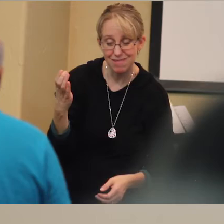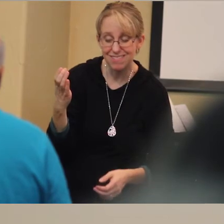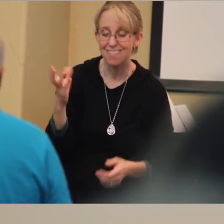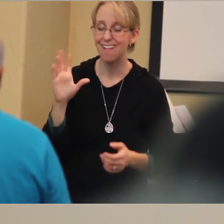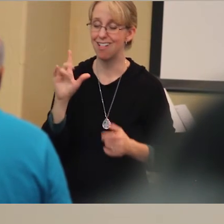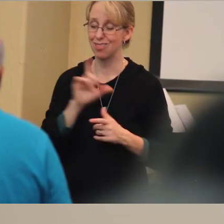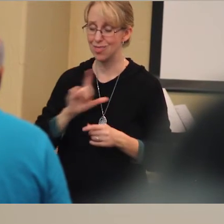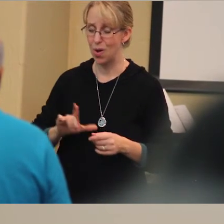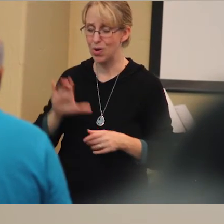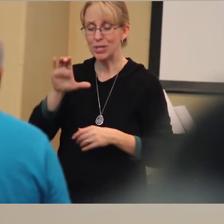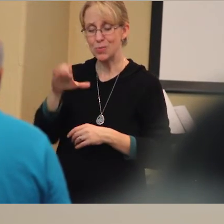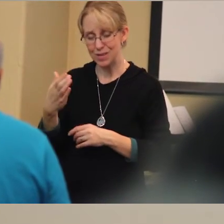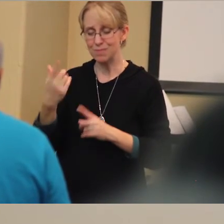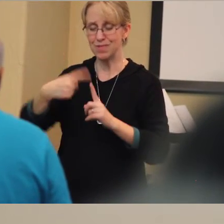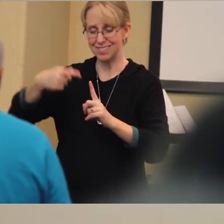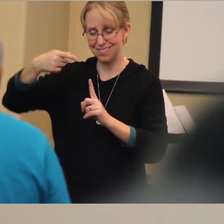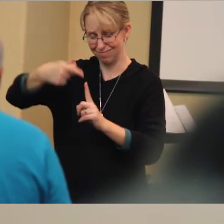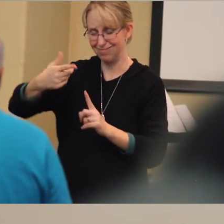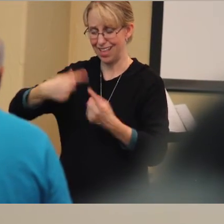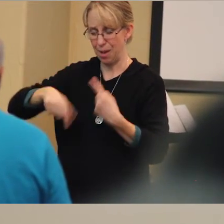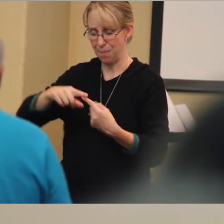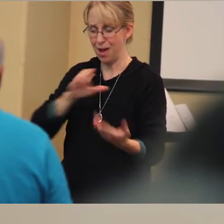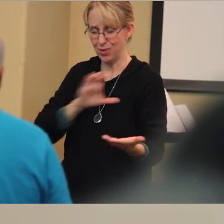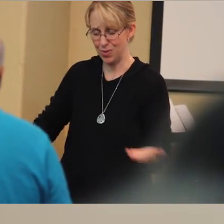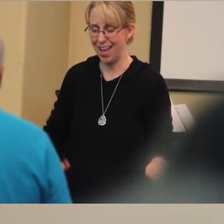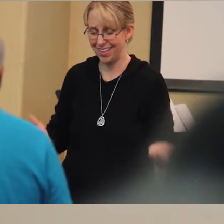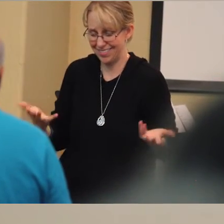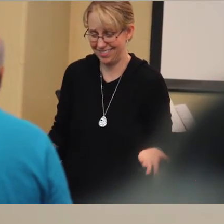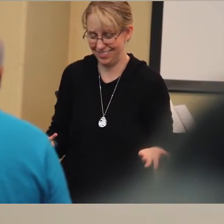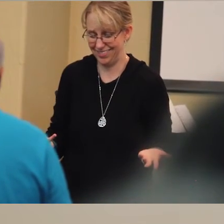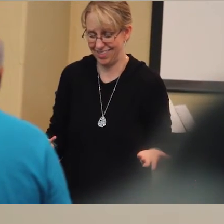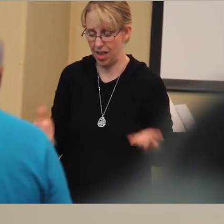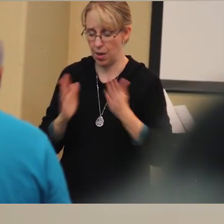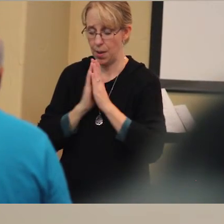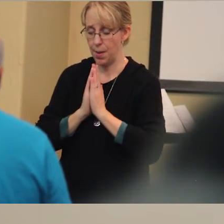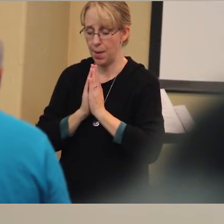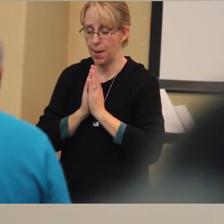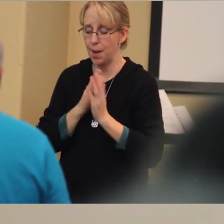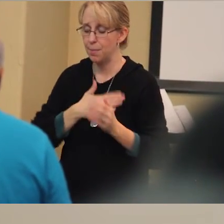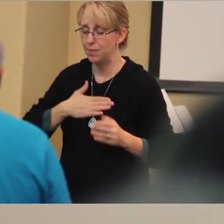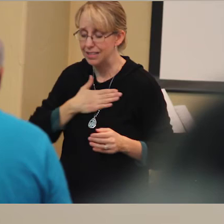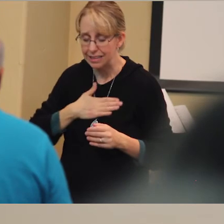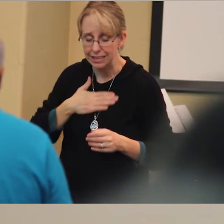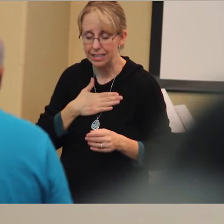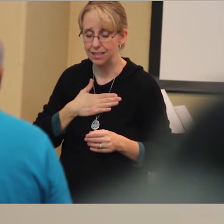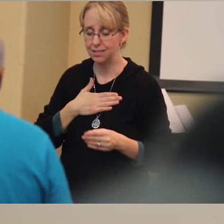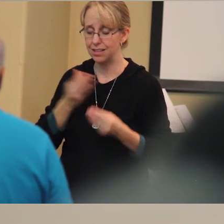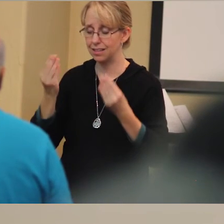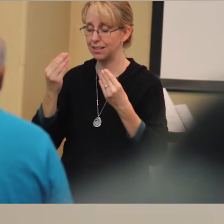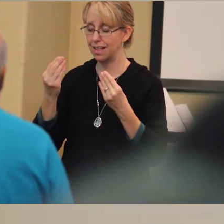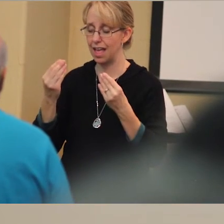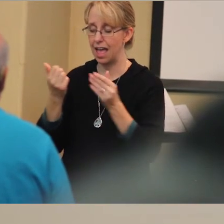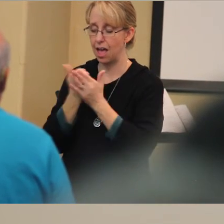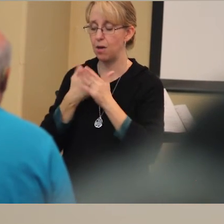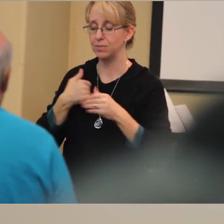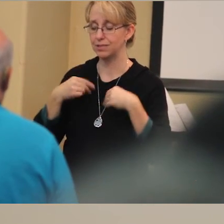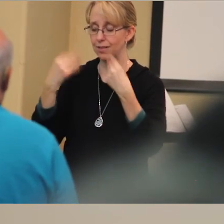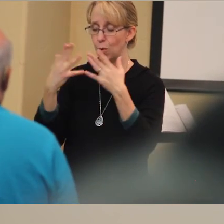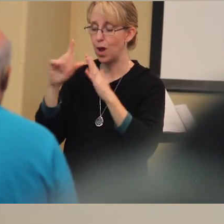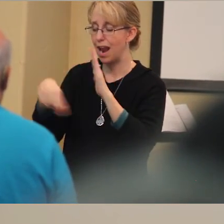morning. But, Lord, Christmas is about Christ. So, Father, please compel us to give an hour to worship